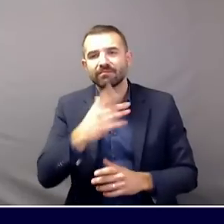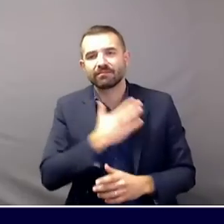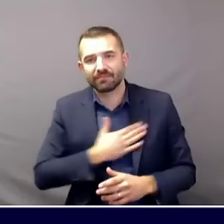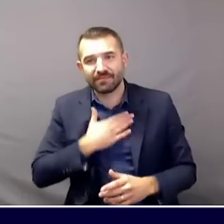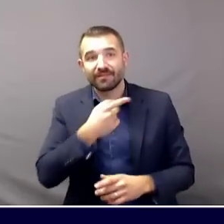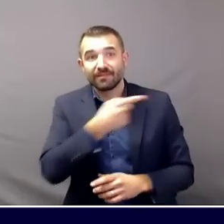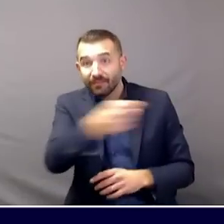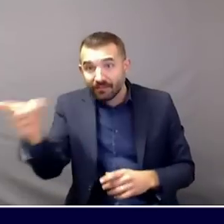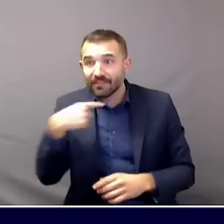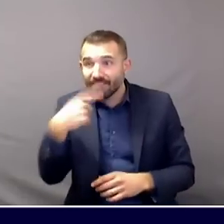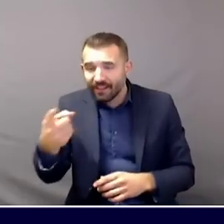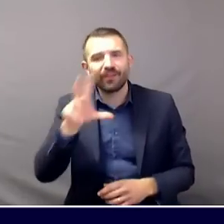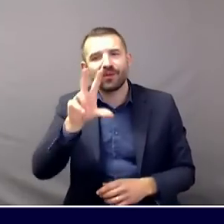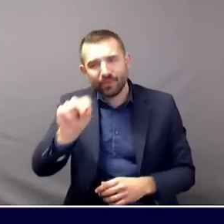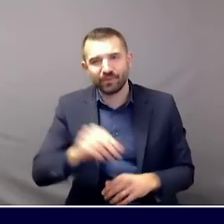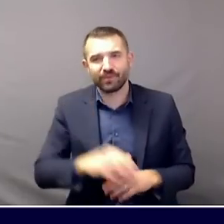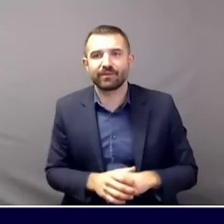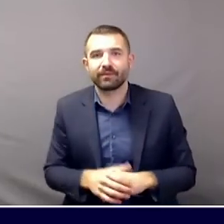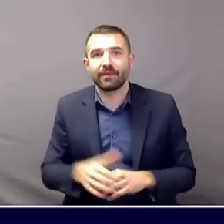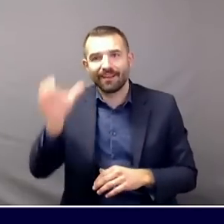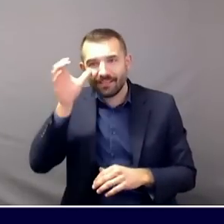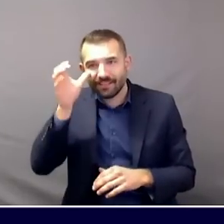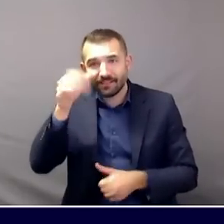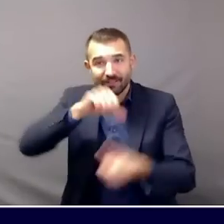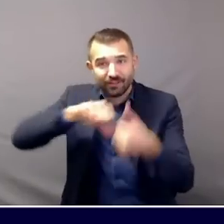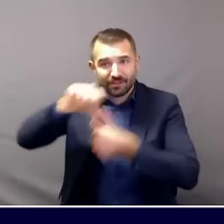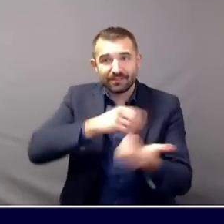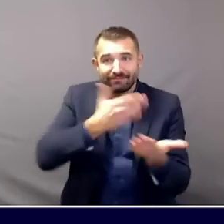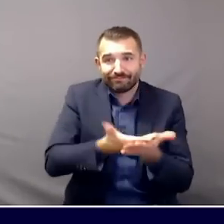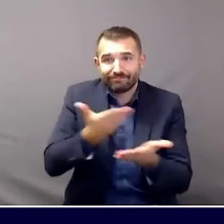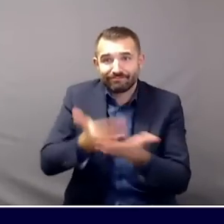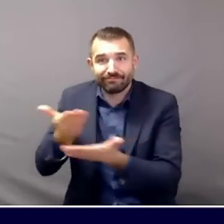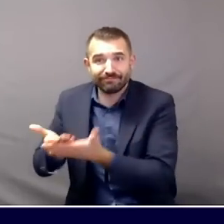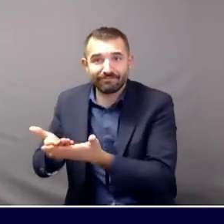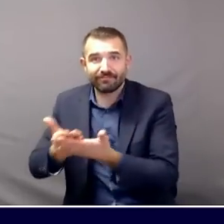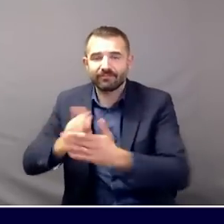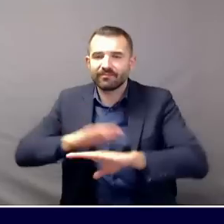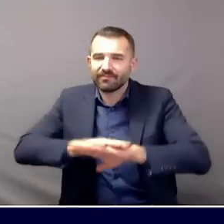science. These measures we're talking about repeatedly,